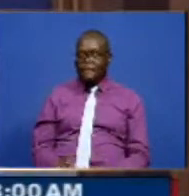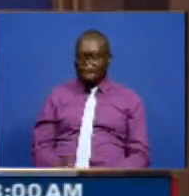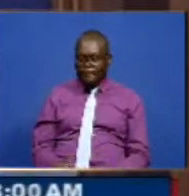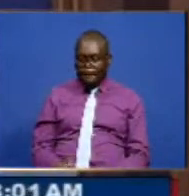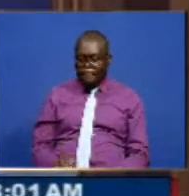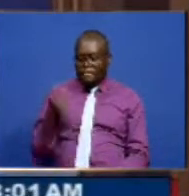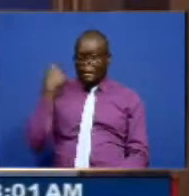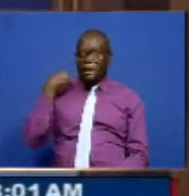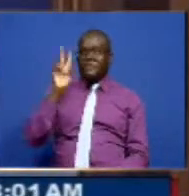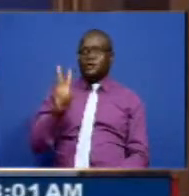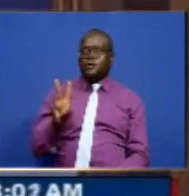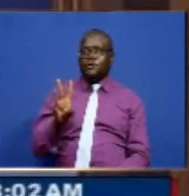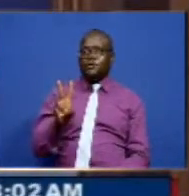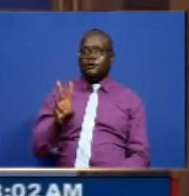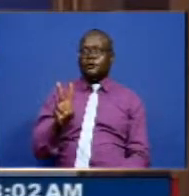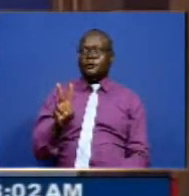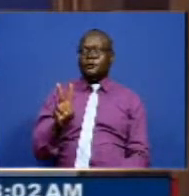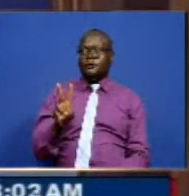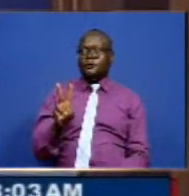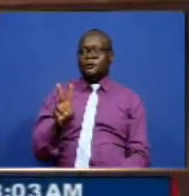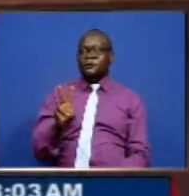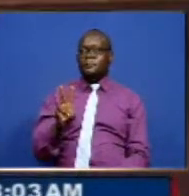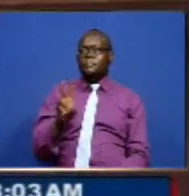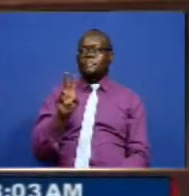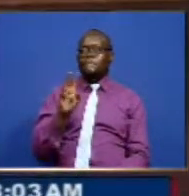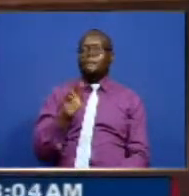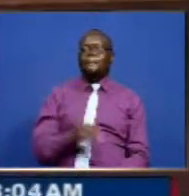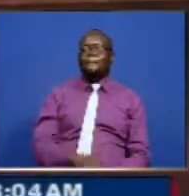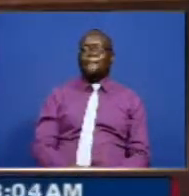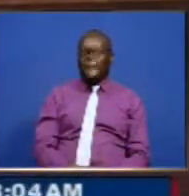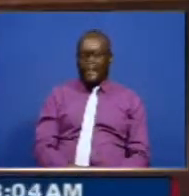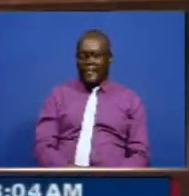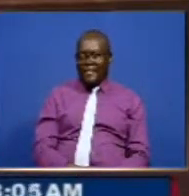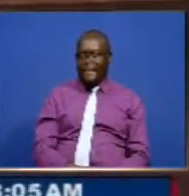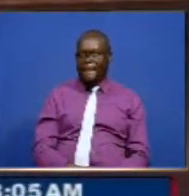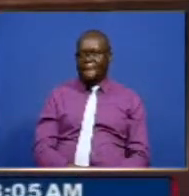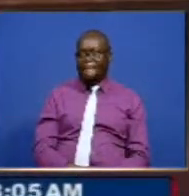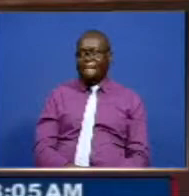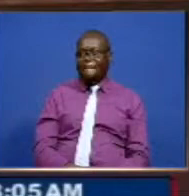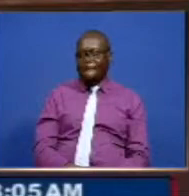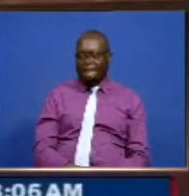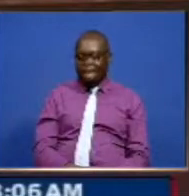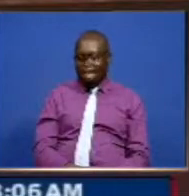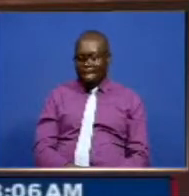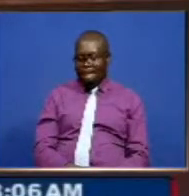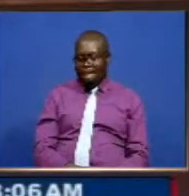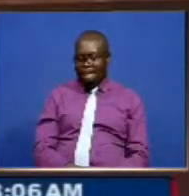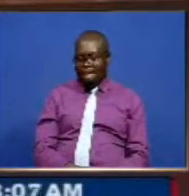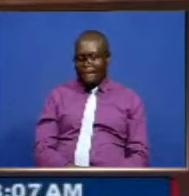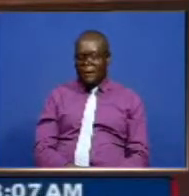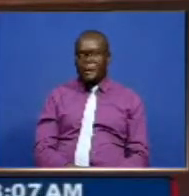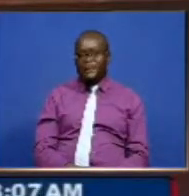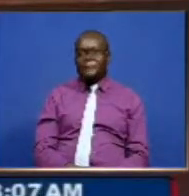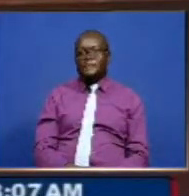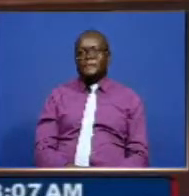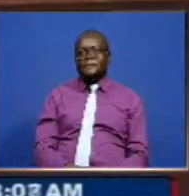Number 2, that was the first charge, ground. Ground number 2, abuse of office